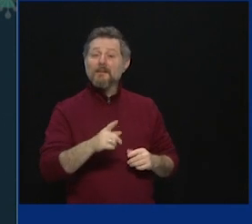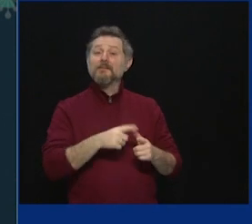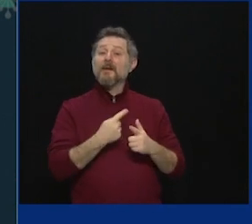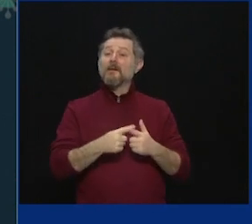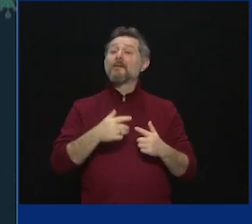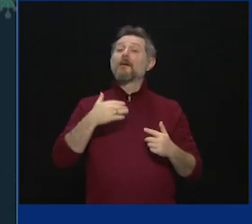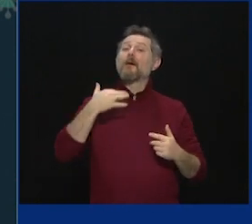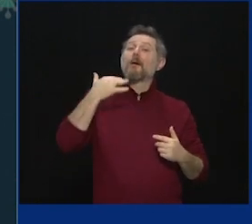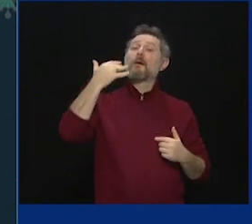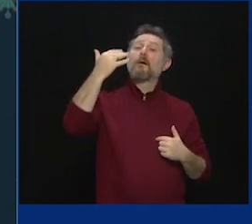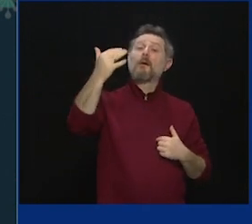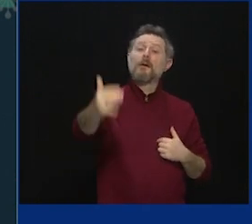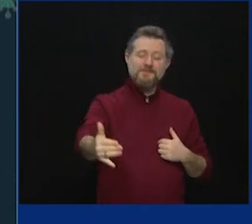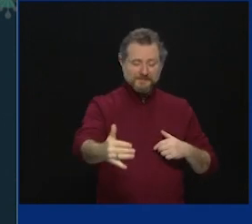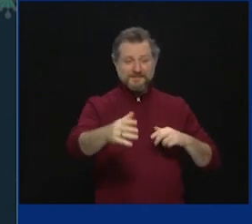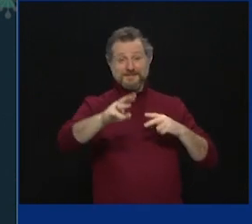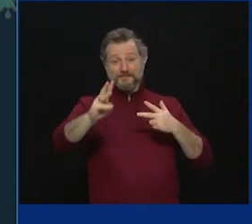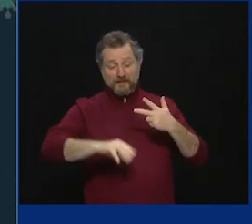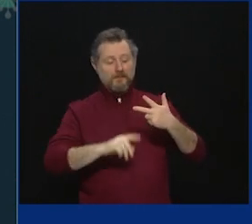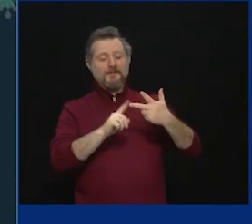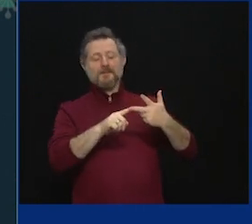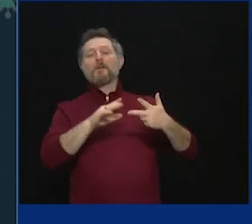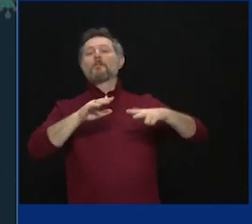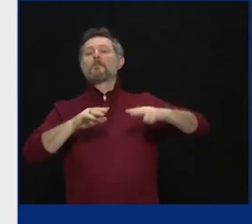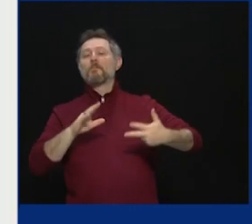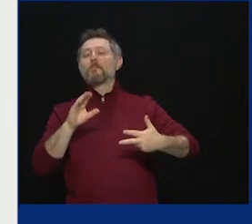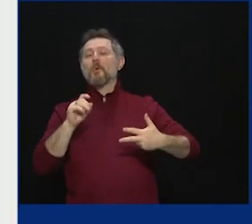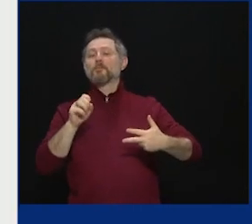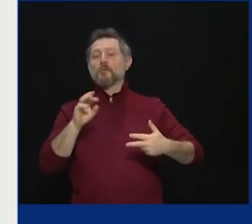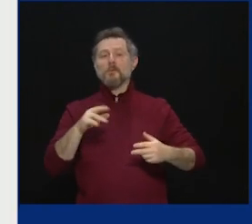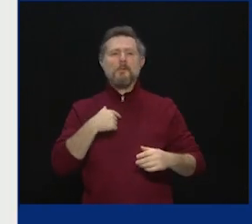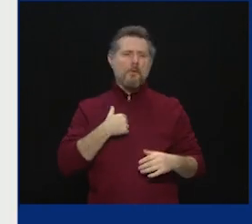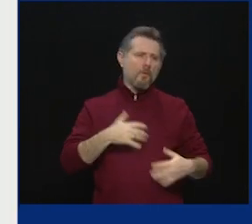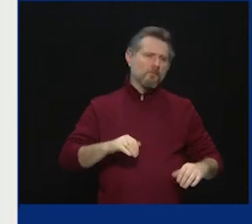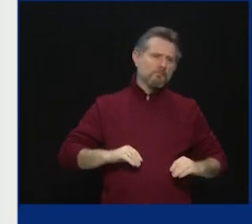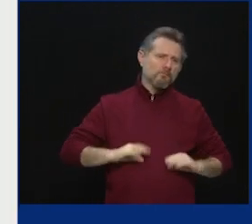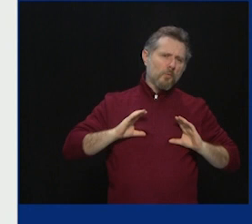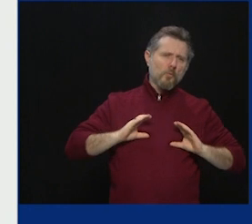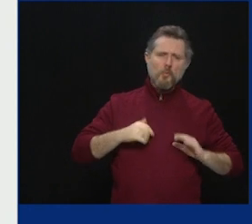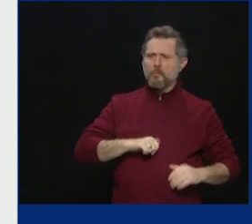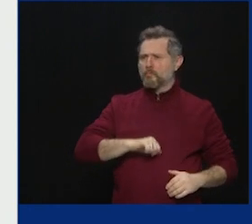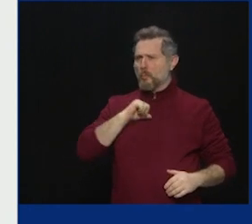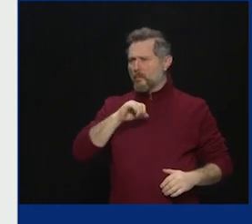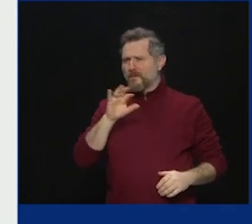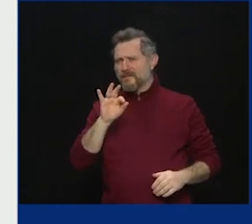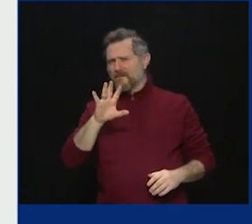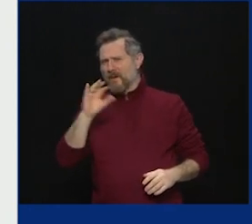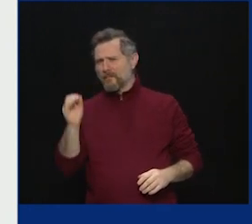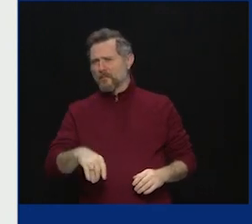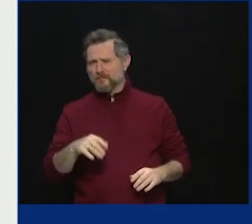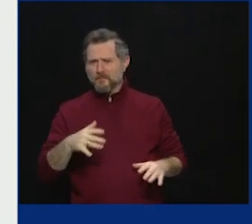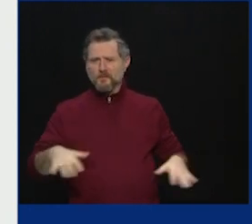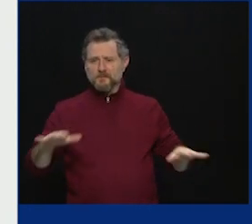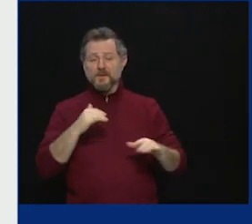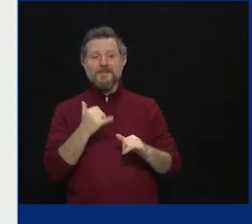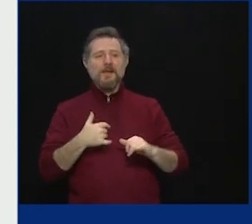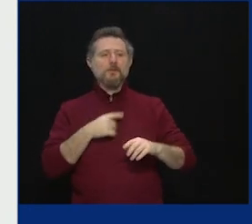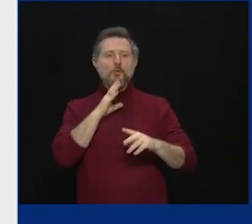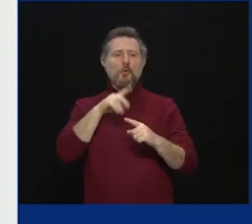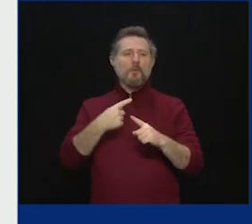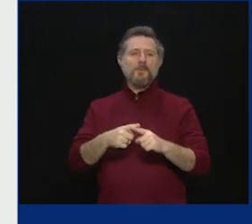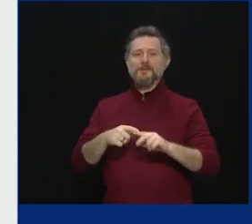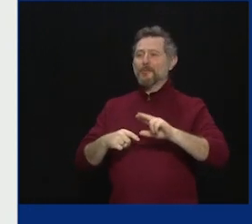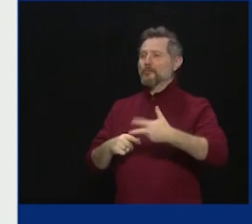shot. But this is an extraordinary number, and I'm really proud of it. The boosters, we keep talking about the booster shots, and we know with this